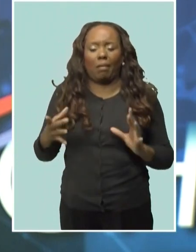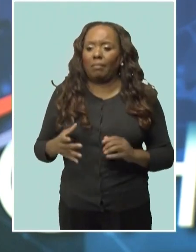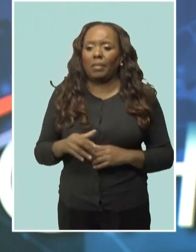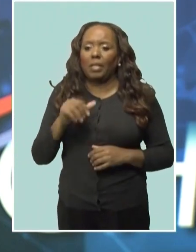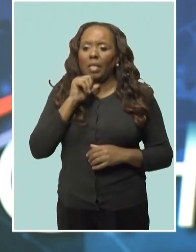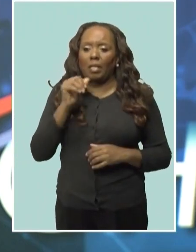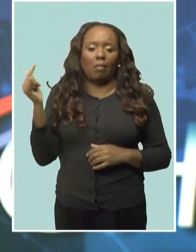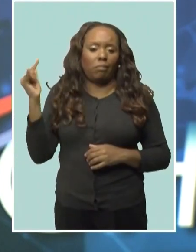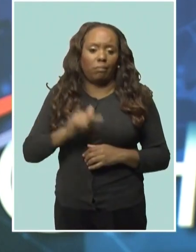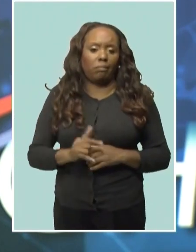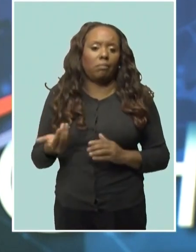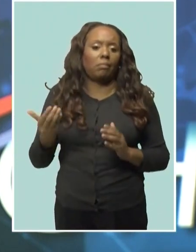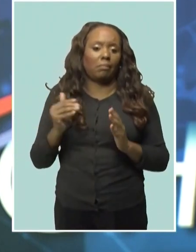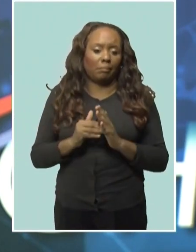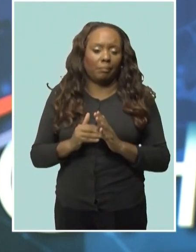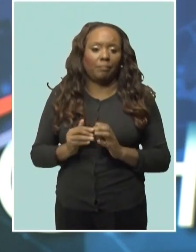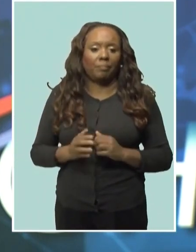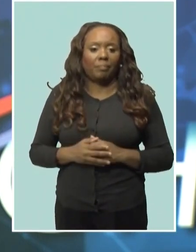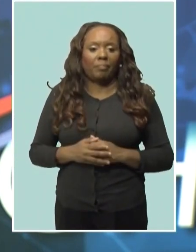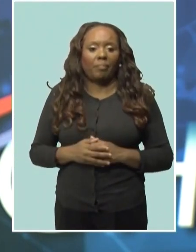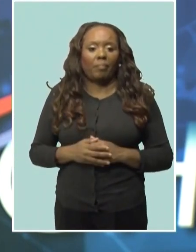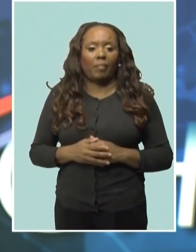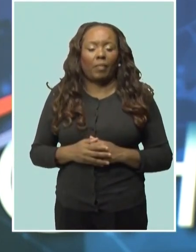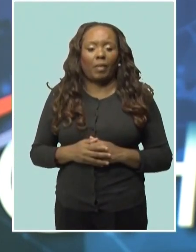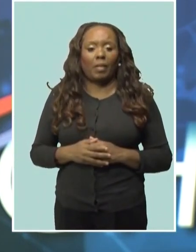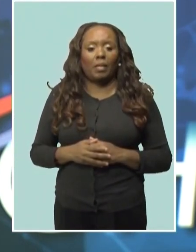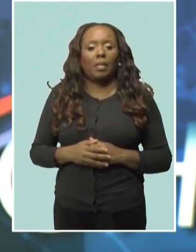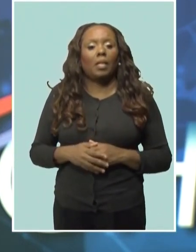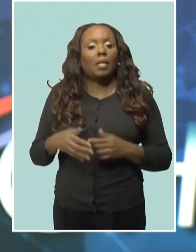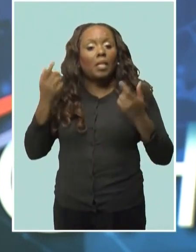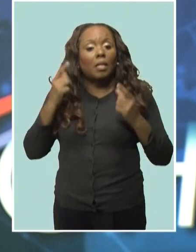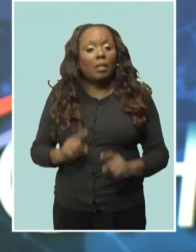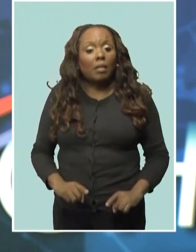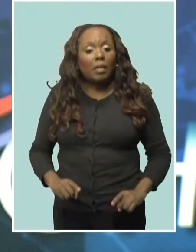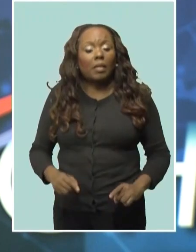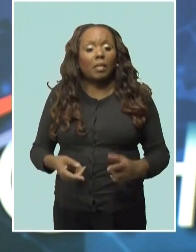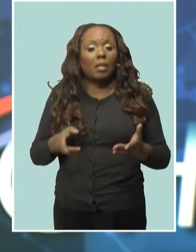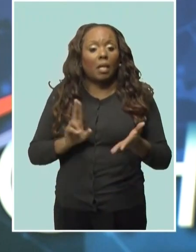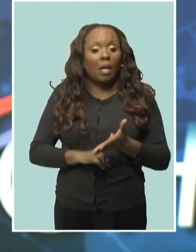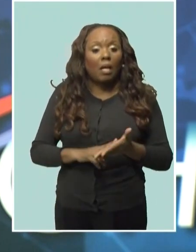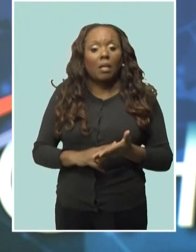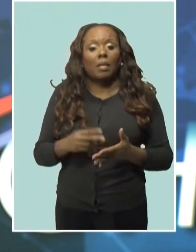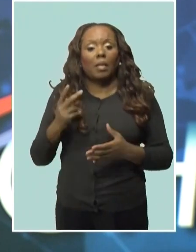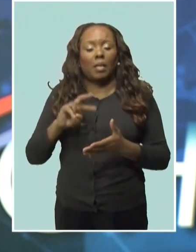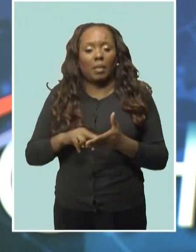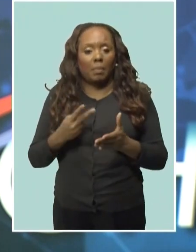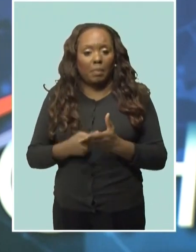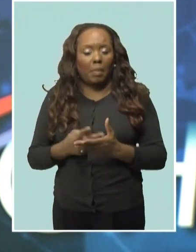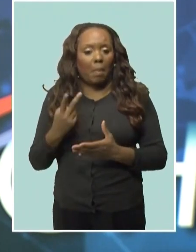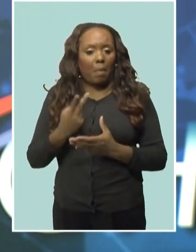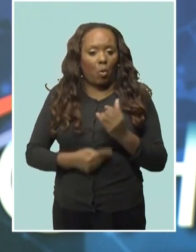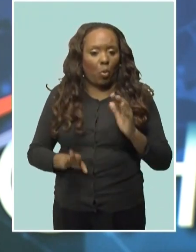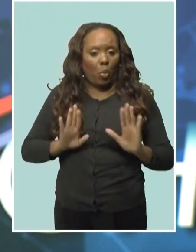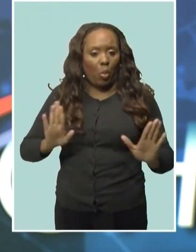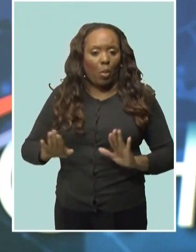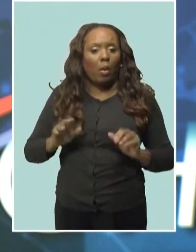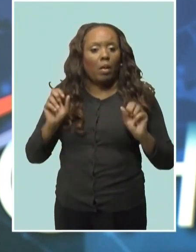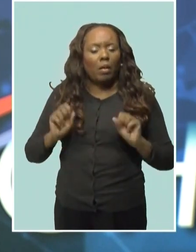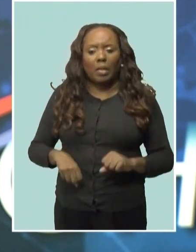for the Cayman Islands, Kenneth Bryan, says the mutually agreed termination of the contract allows both parties